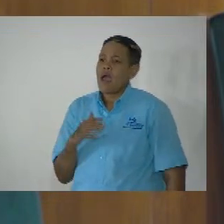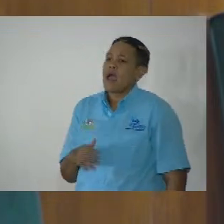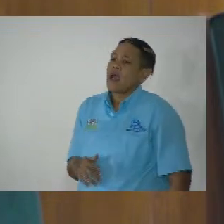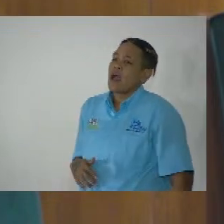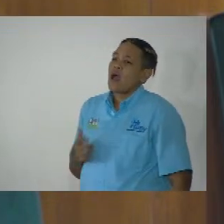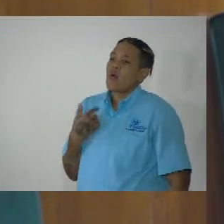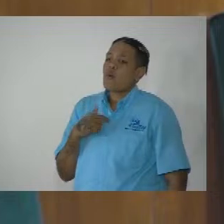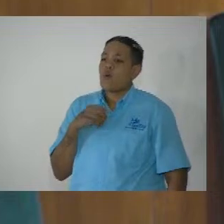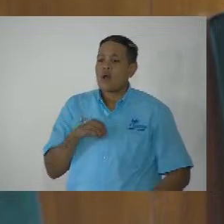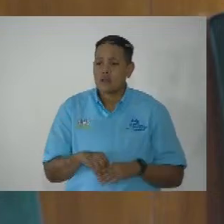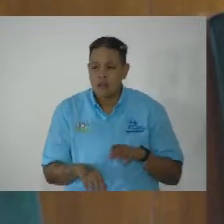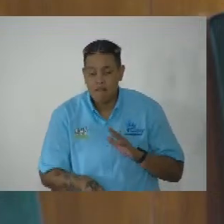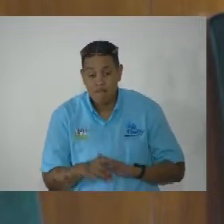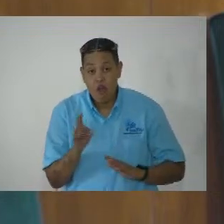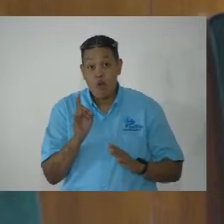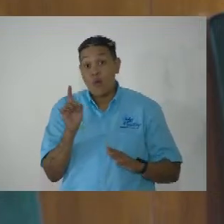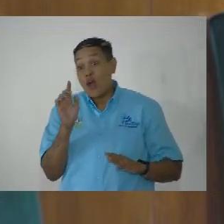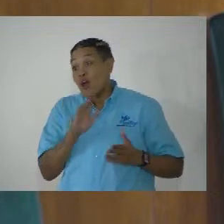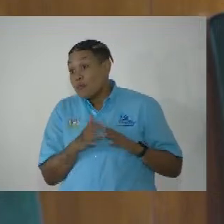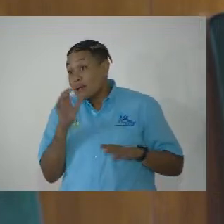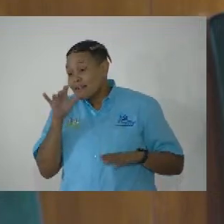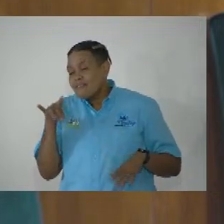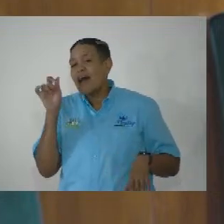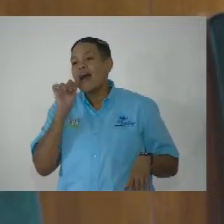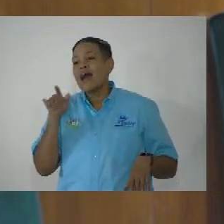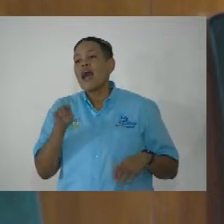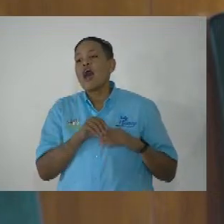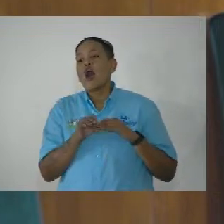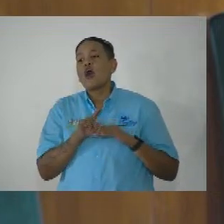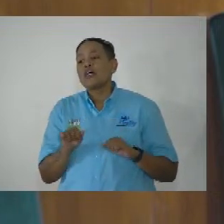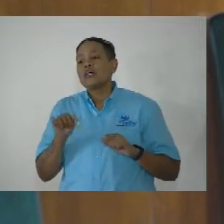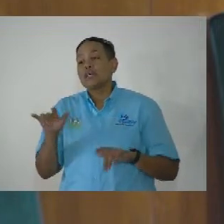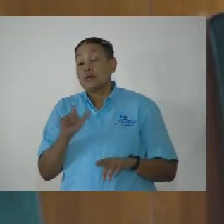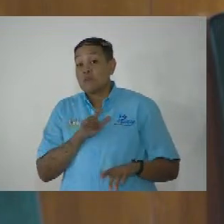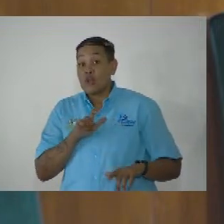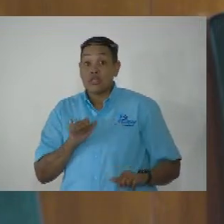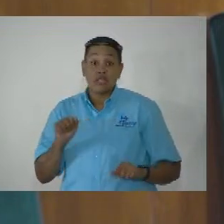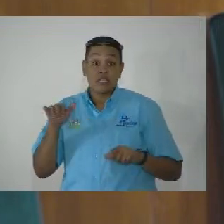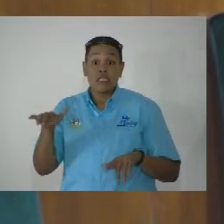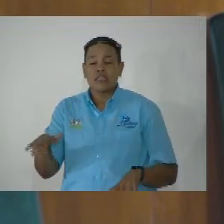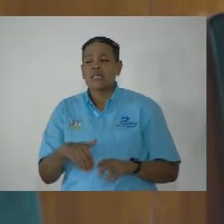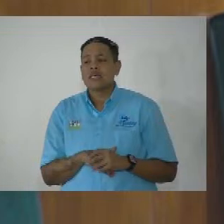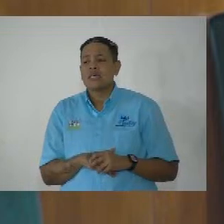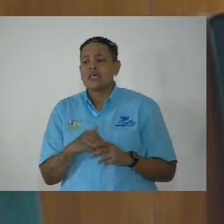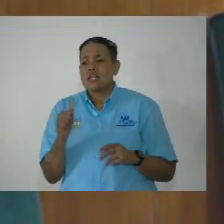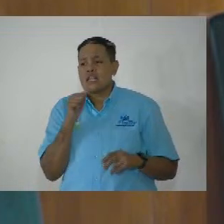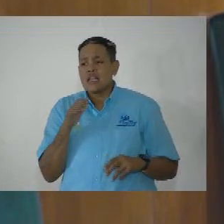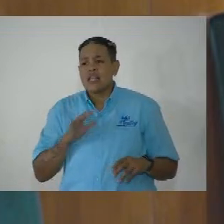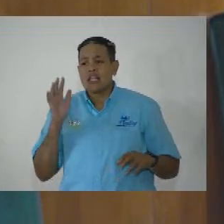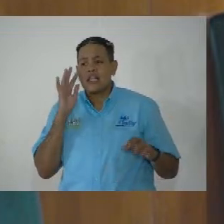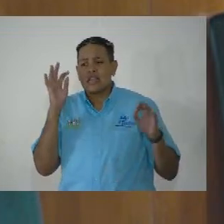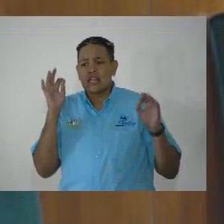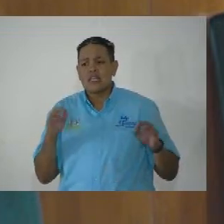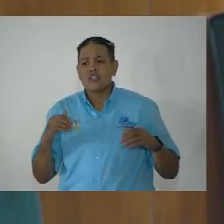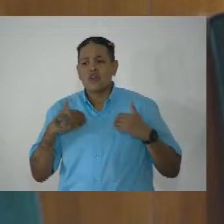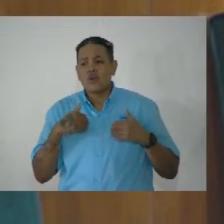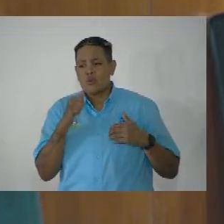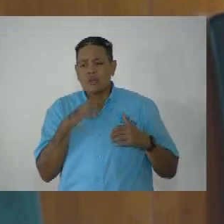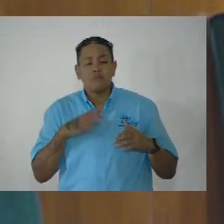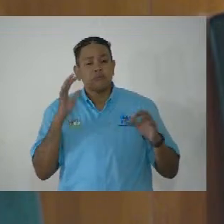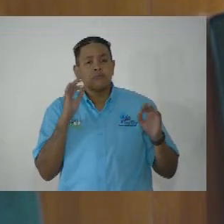We invariably found her, and counselors went in, the police went in, and the lady decided, it was a young woman,